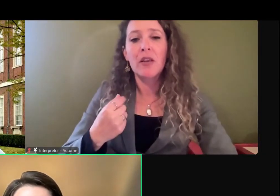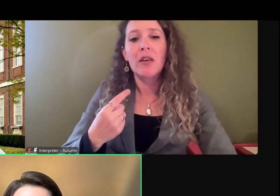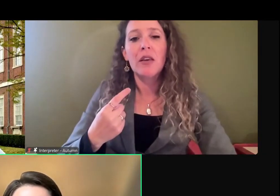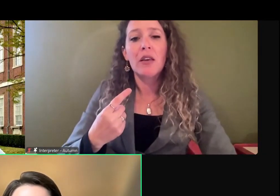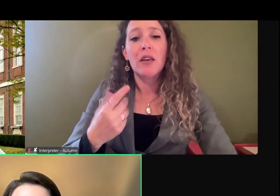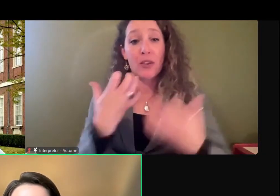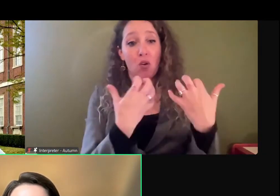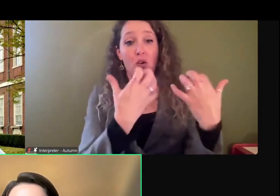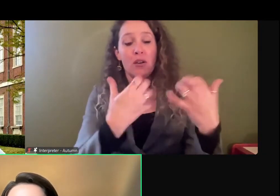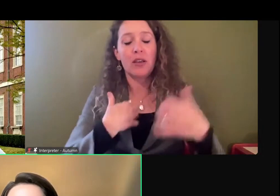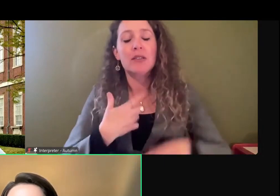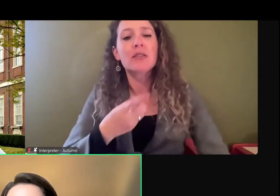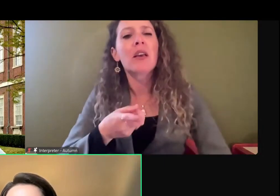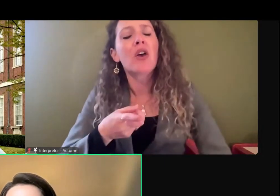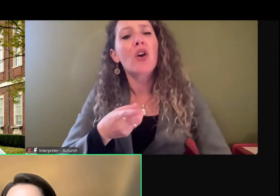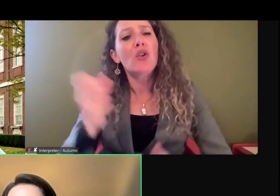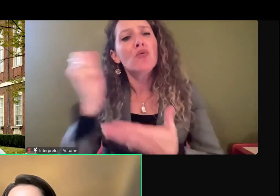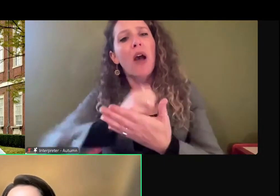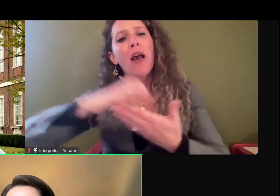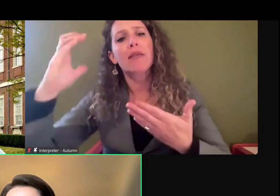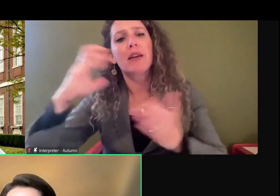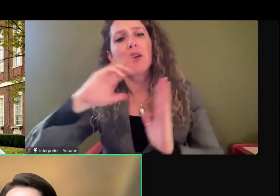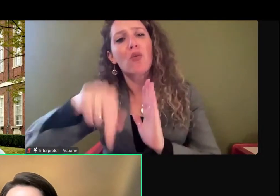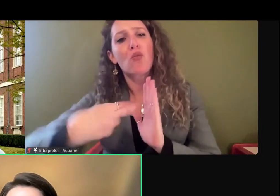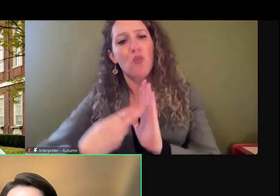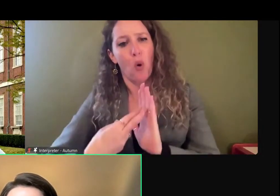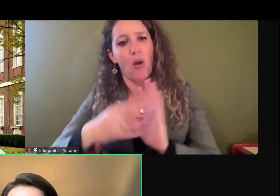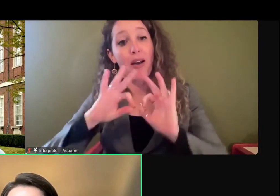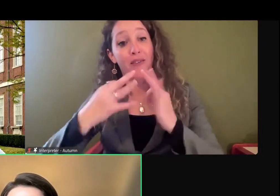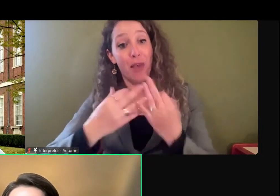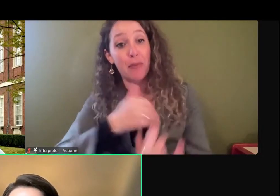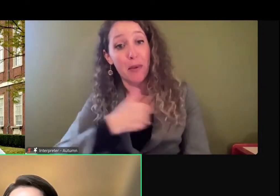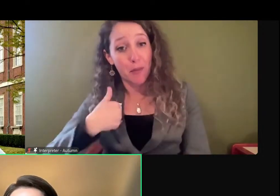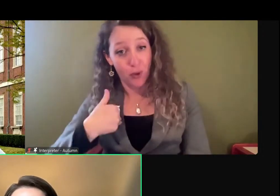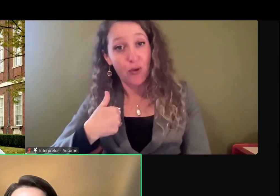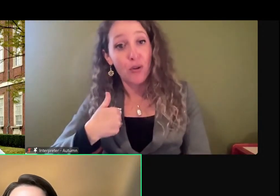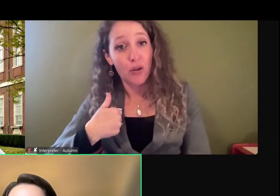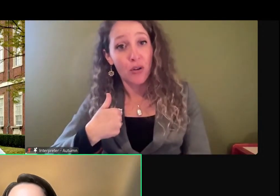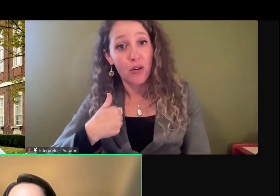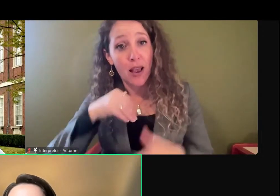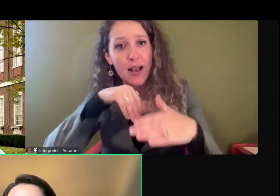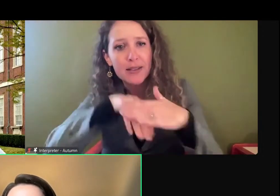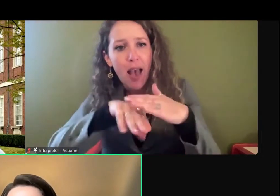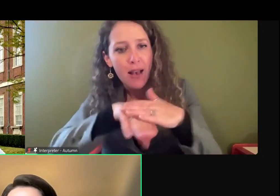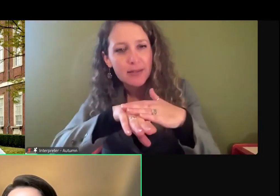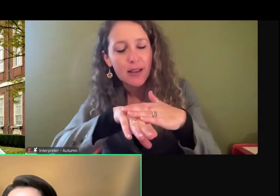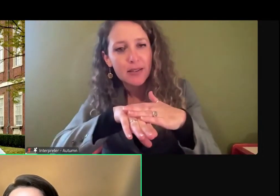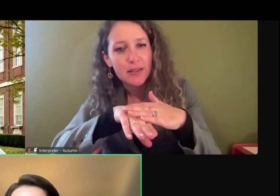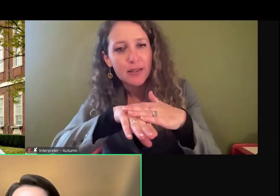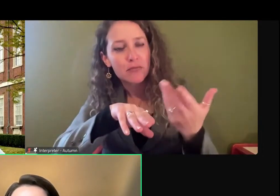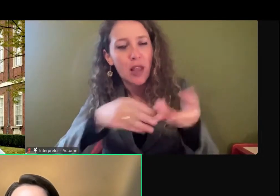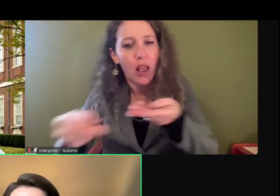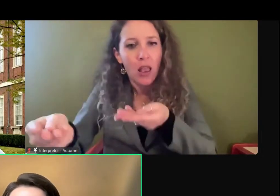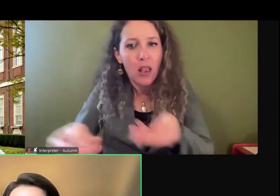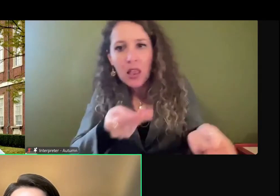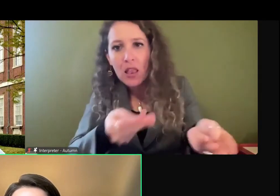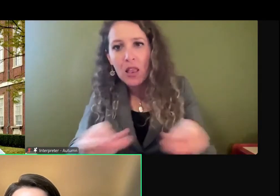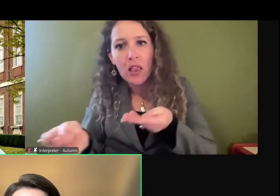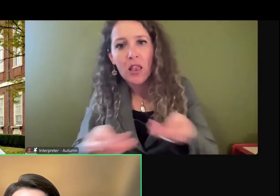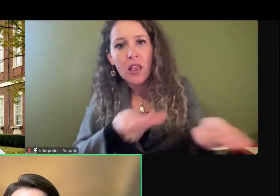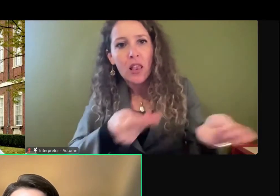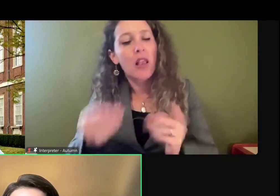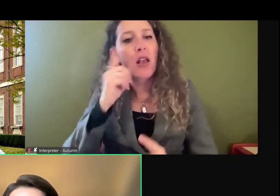our audience. You highlighted the role of family members as access mediators for